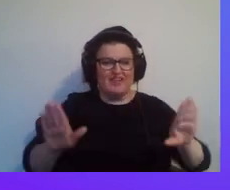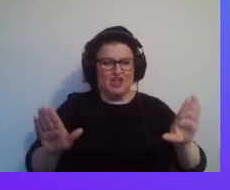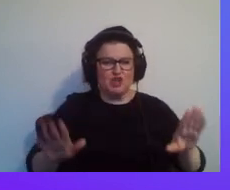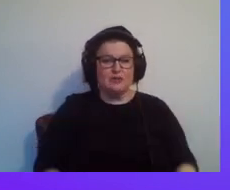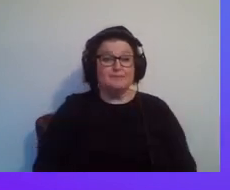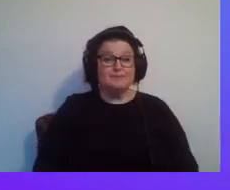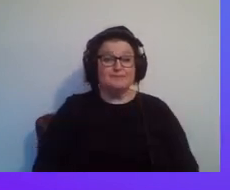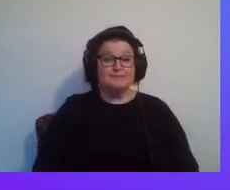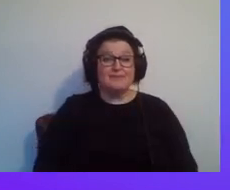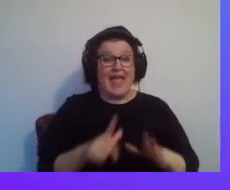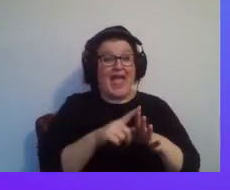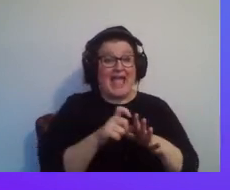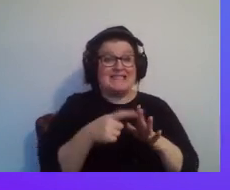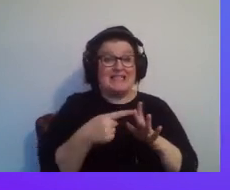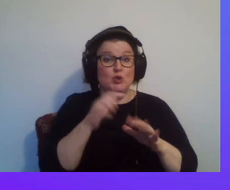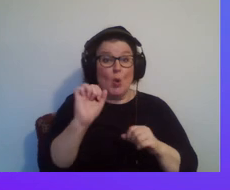Nestor.